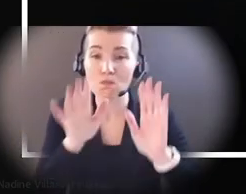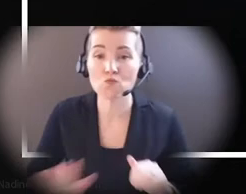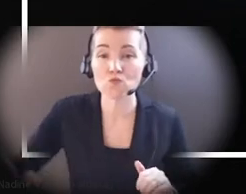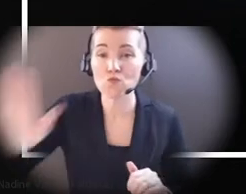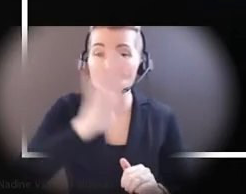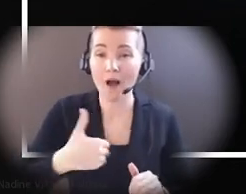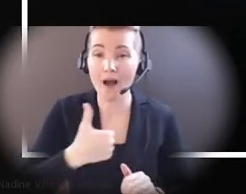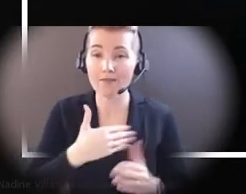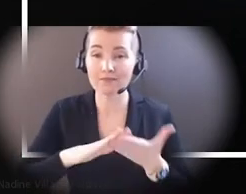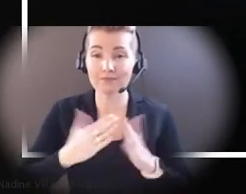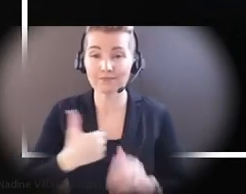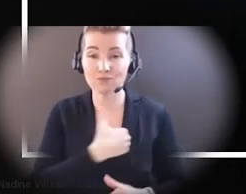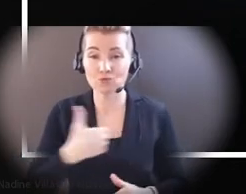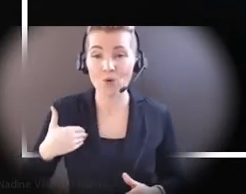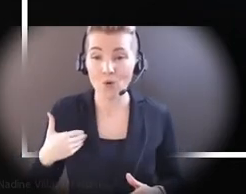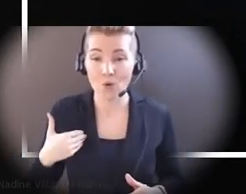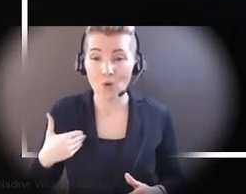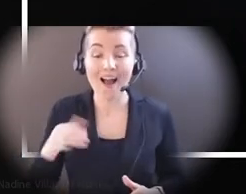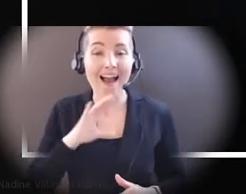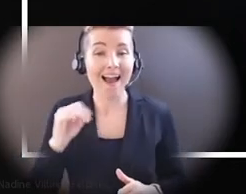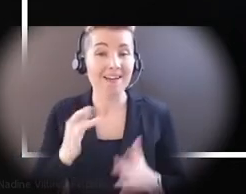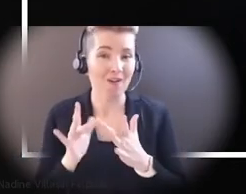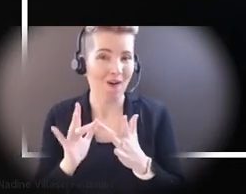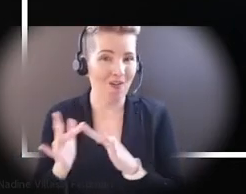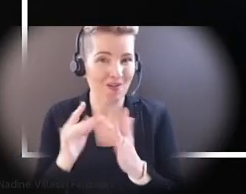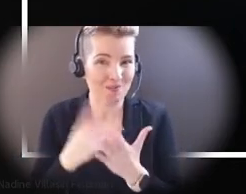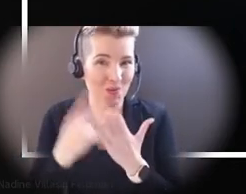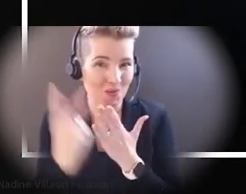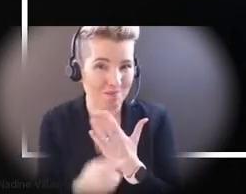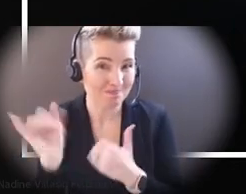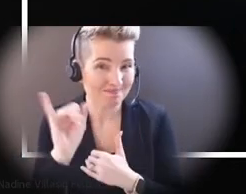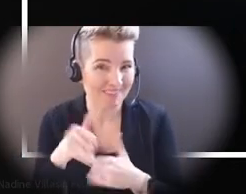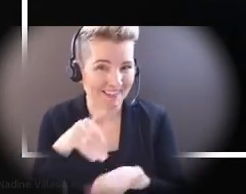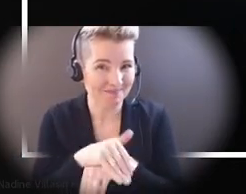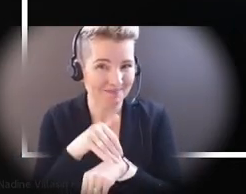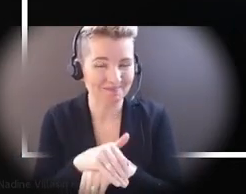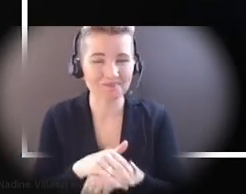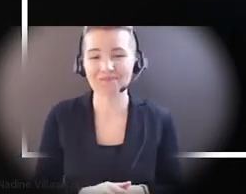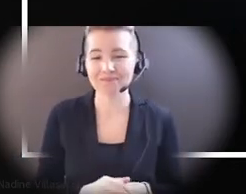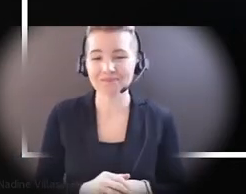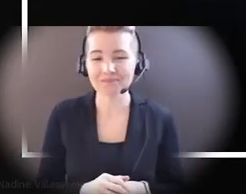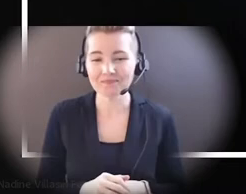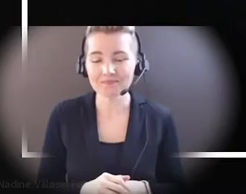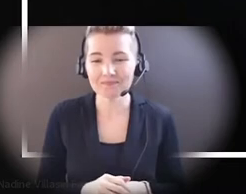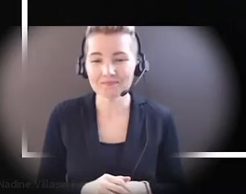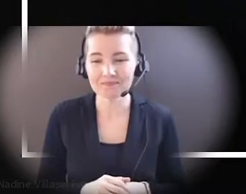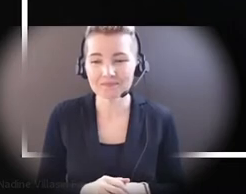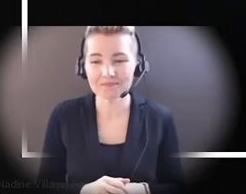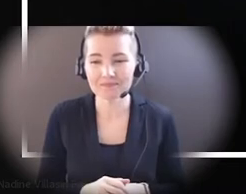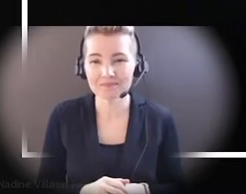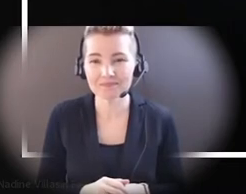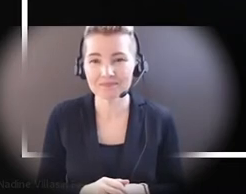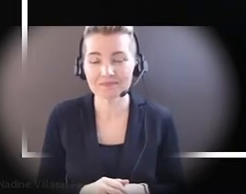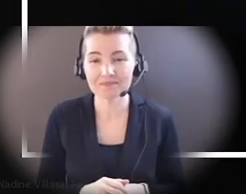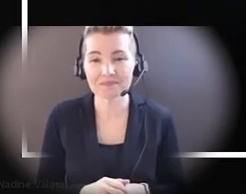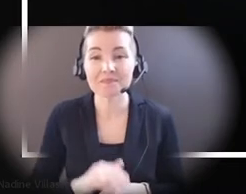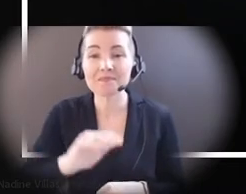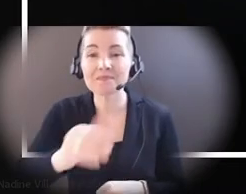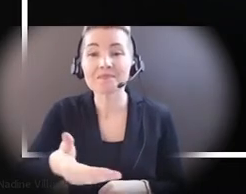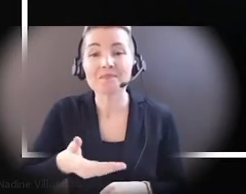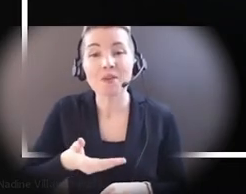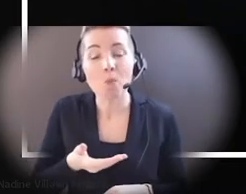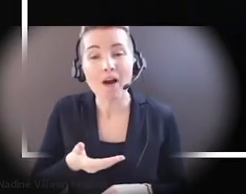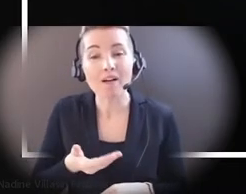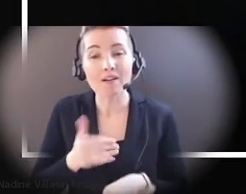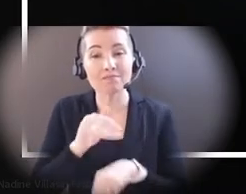city, and of course through online programs such as this one tonight. We'd like to welcome you to our event